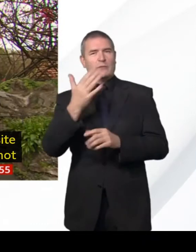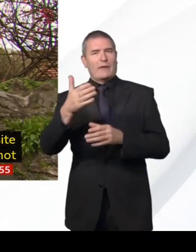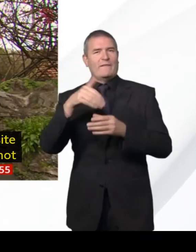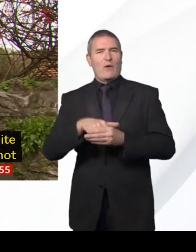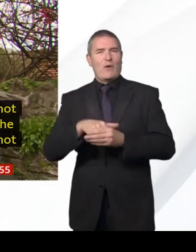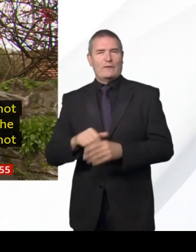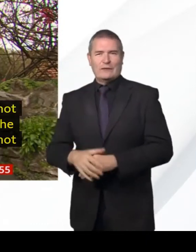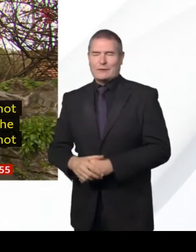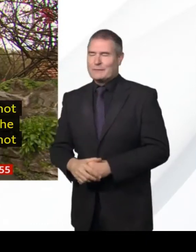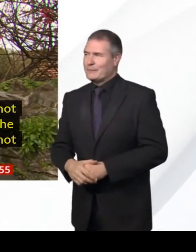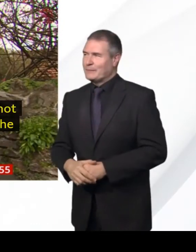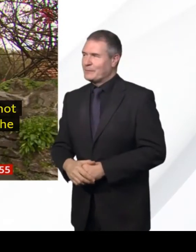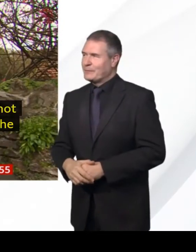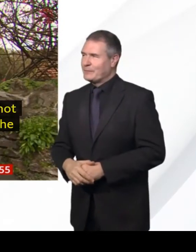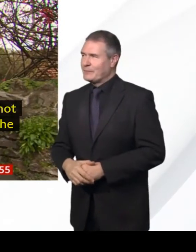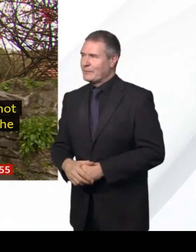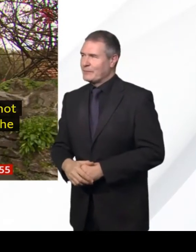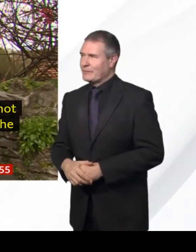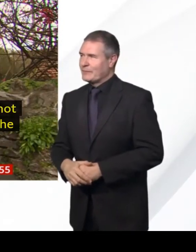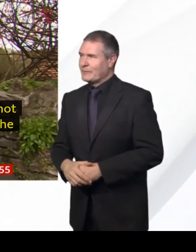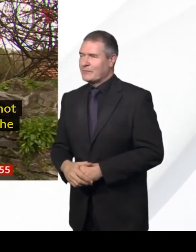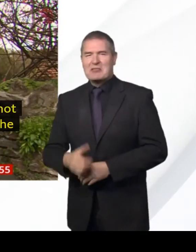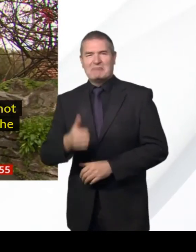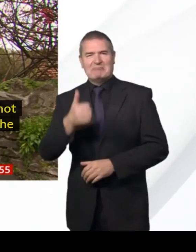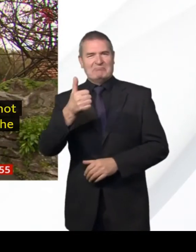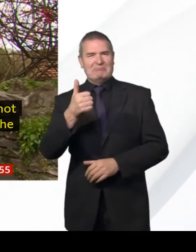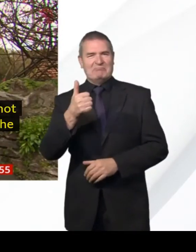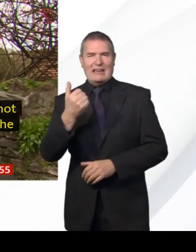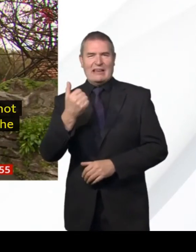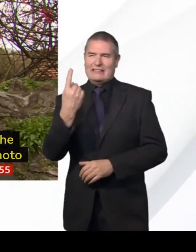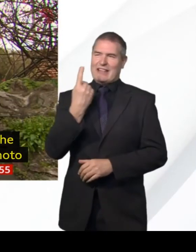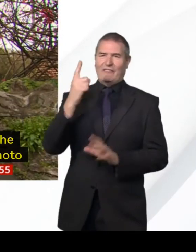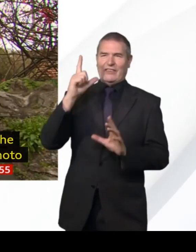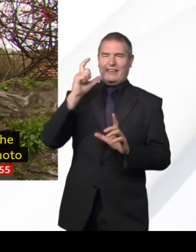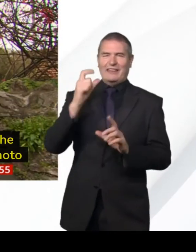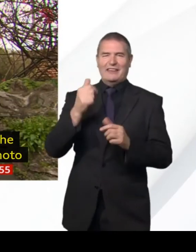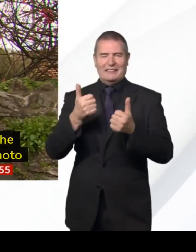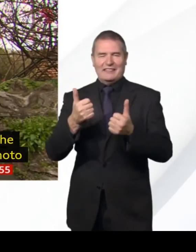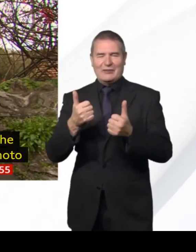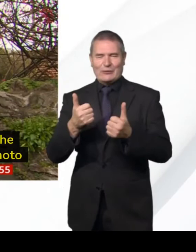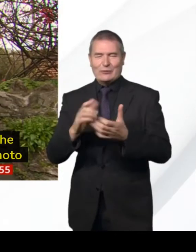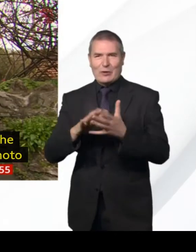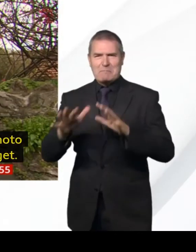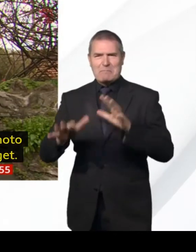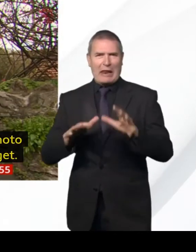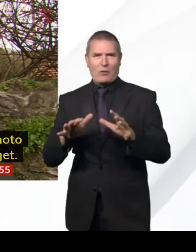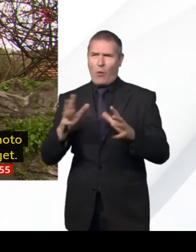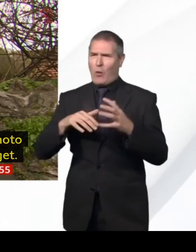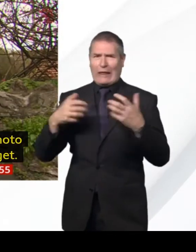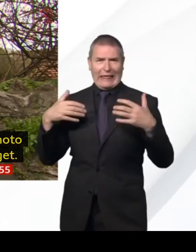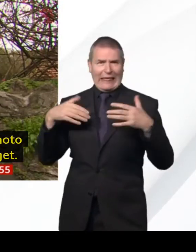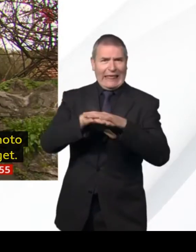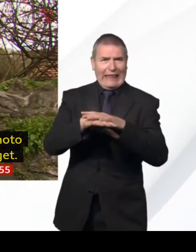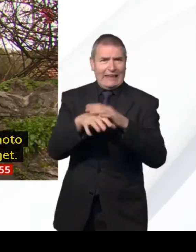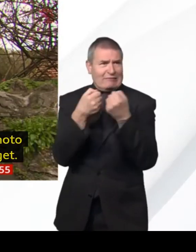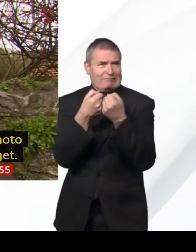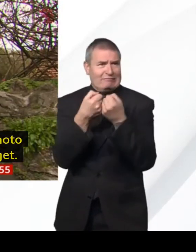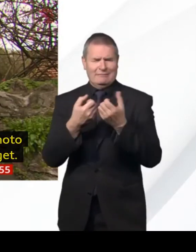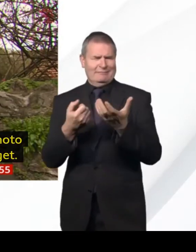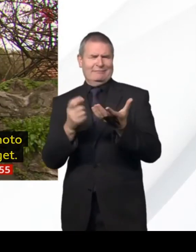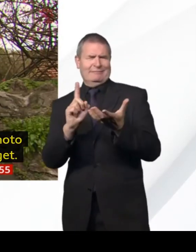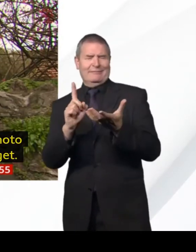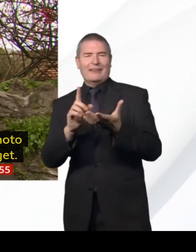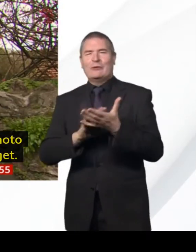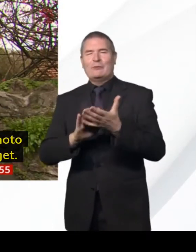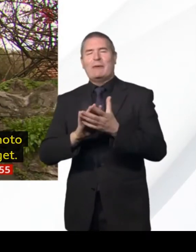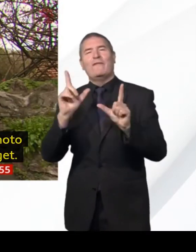Yeah, thank you for pointing out, Becky, that was a virtual one. I could see the panic on people's faces. They thought, hold on a minute, under all these current restrictions, wedging 9